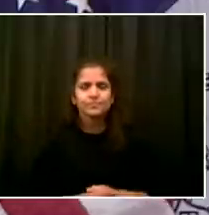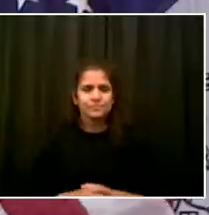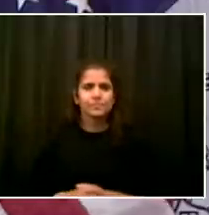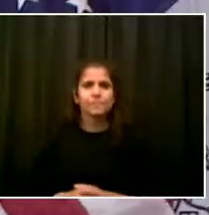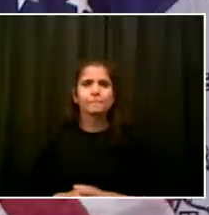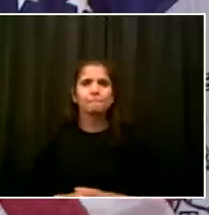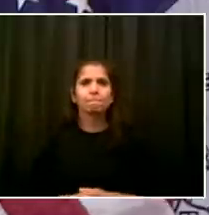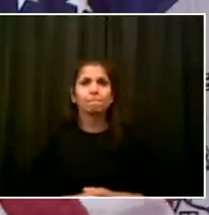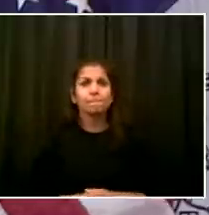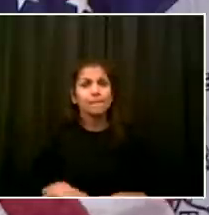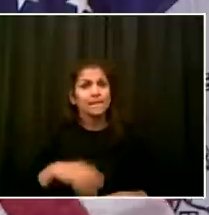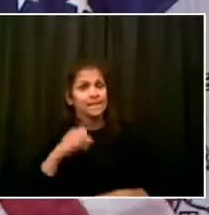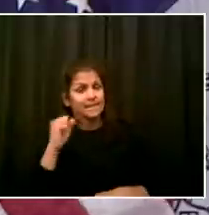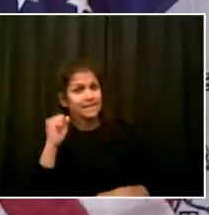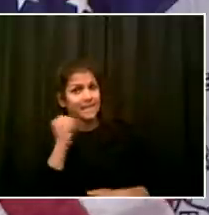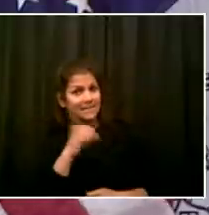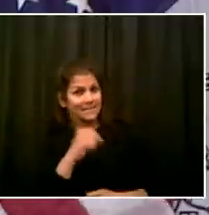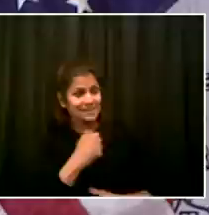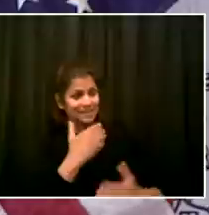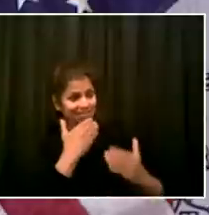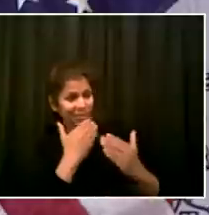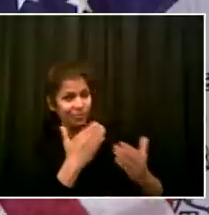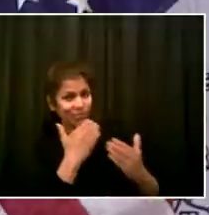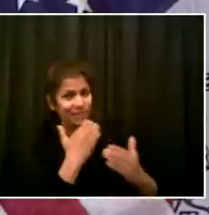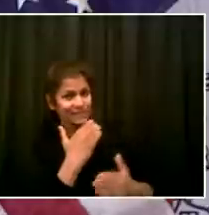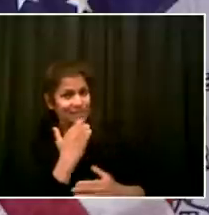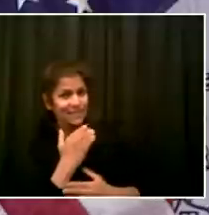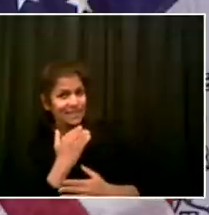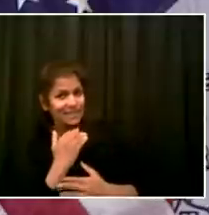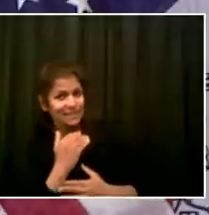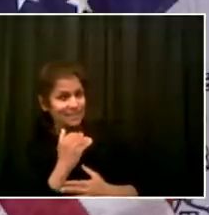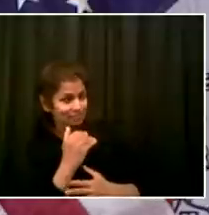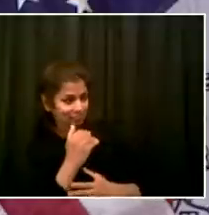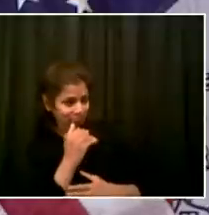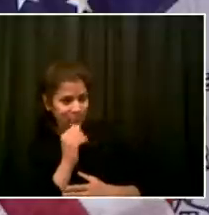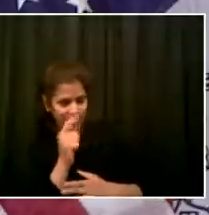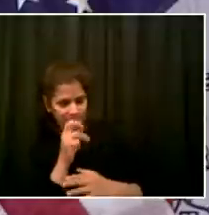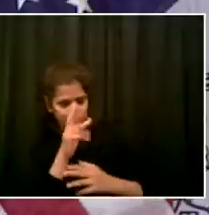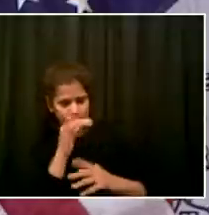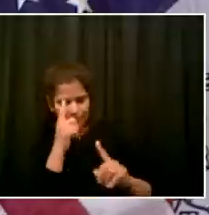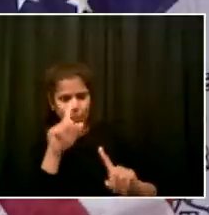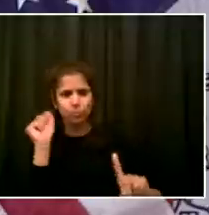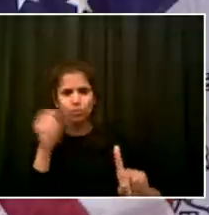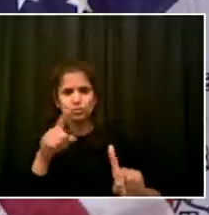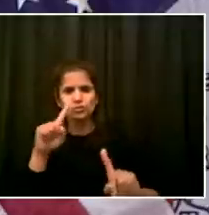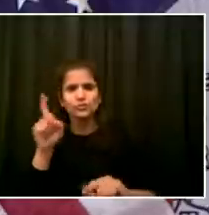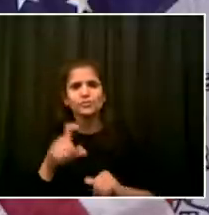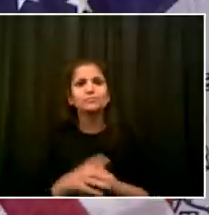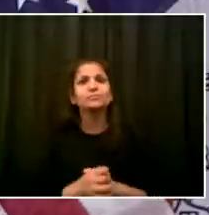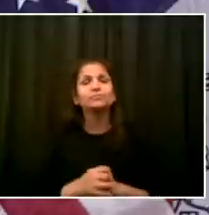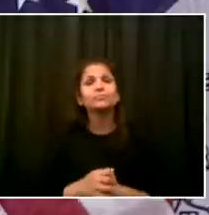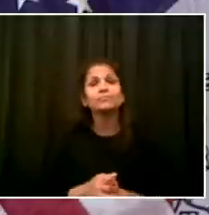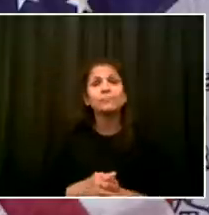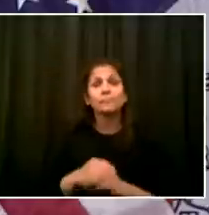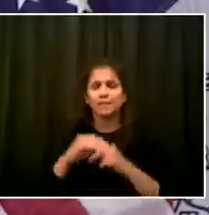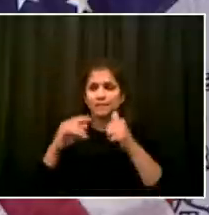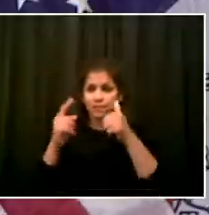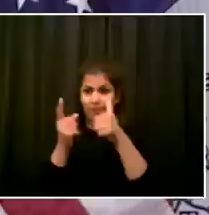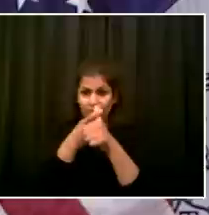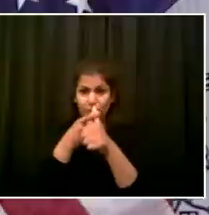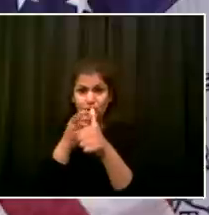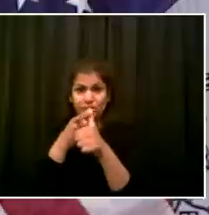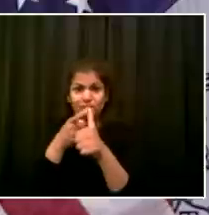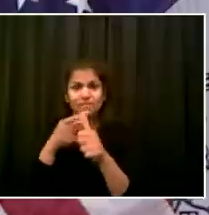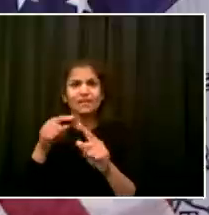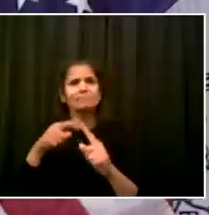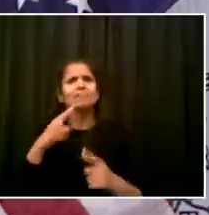Lee, for the question, because, you know, I want to just start off by saying that I appreciate the issue that you're trying to bring